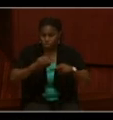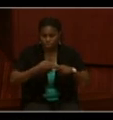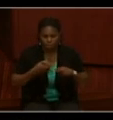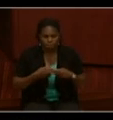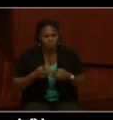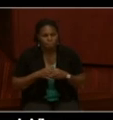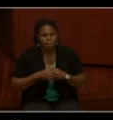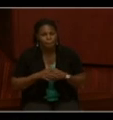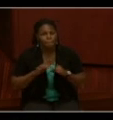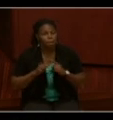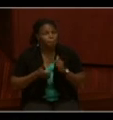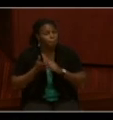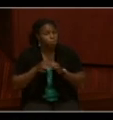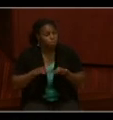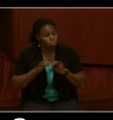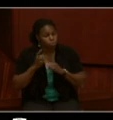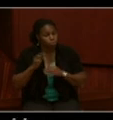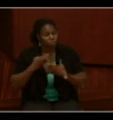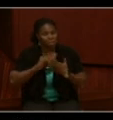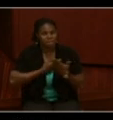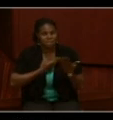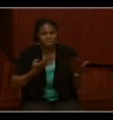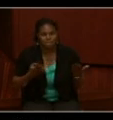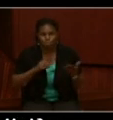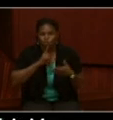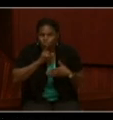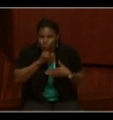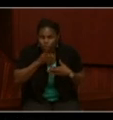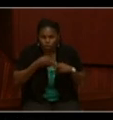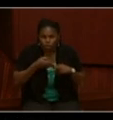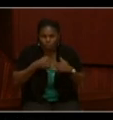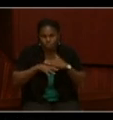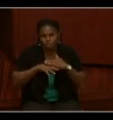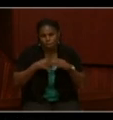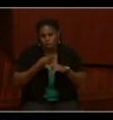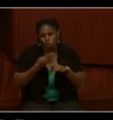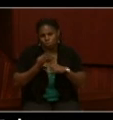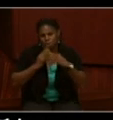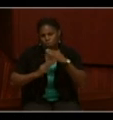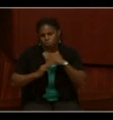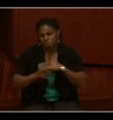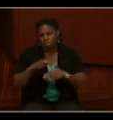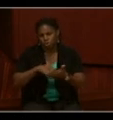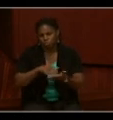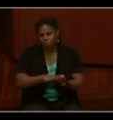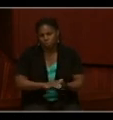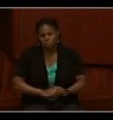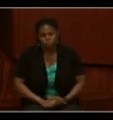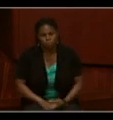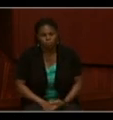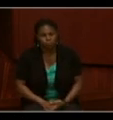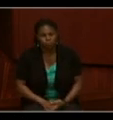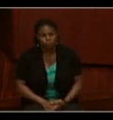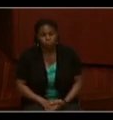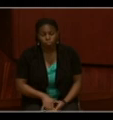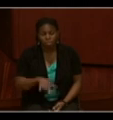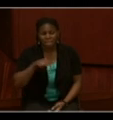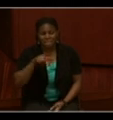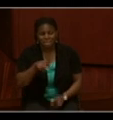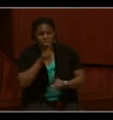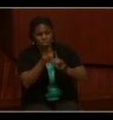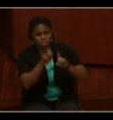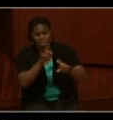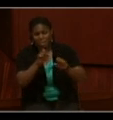most important for us was the official name that they used on their immigration records. These interrogations can